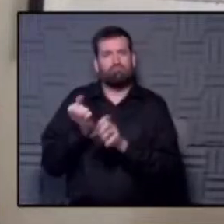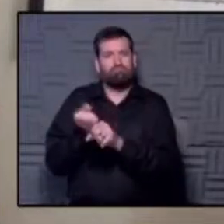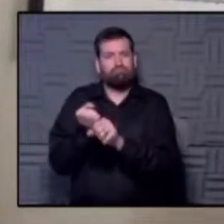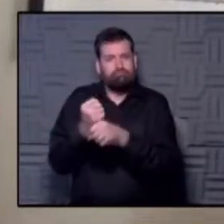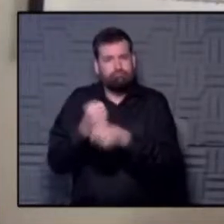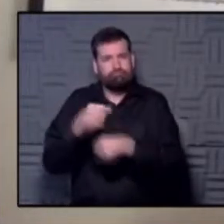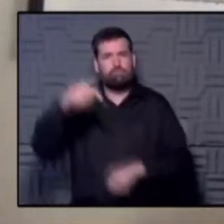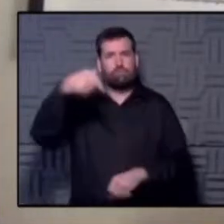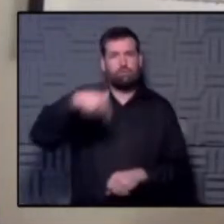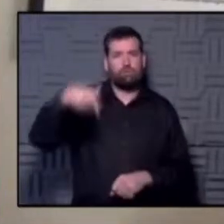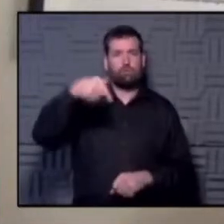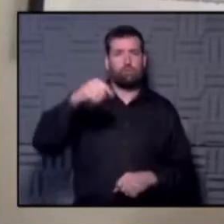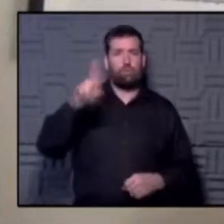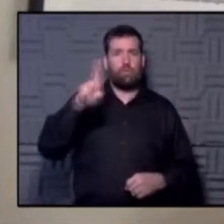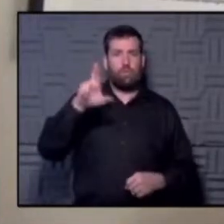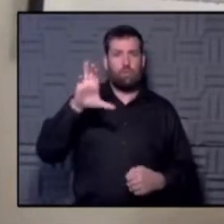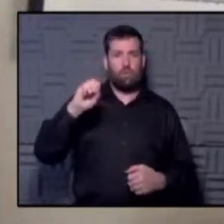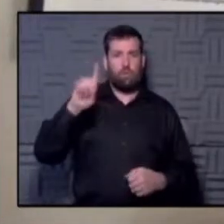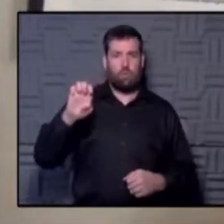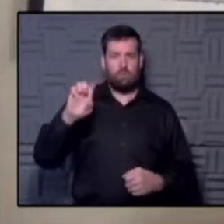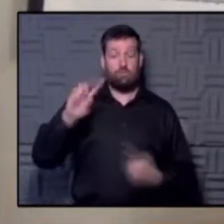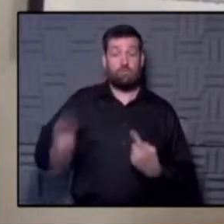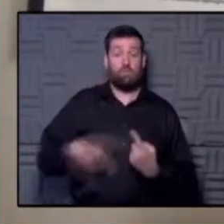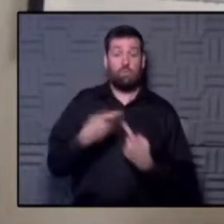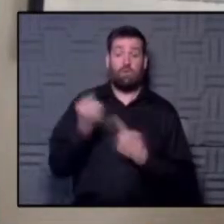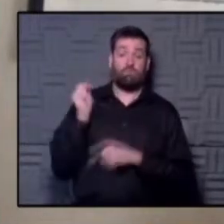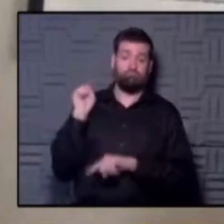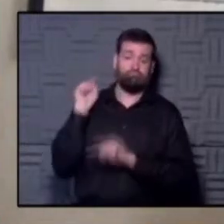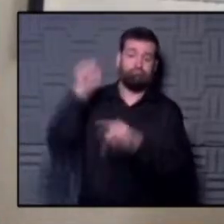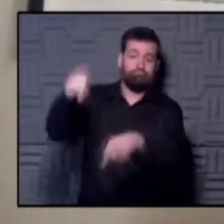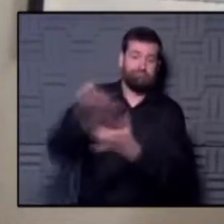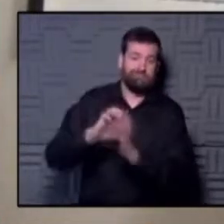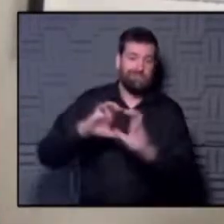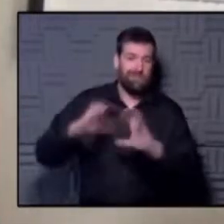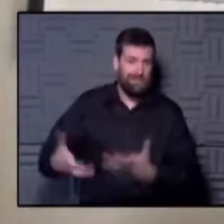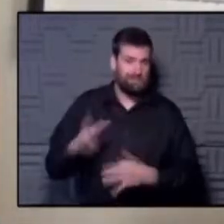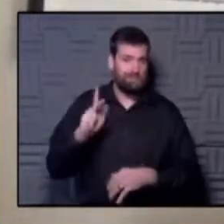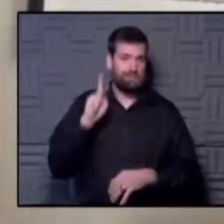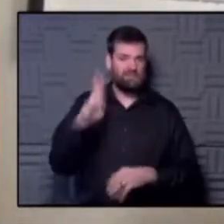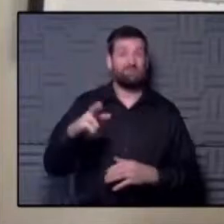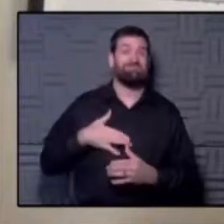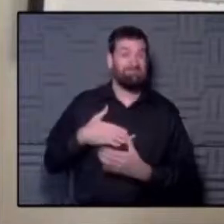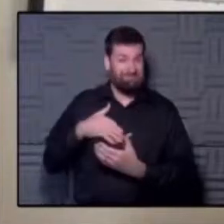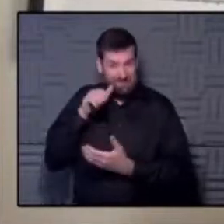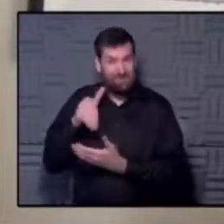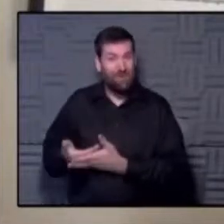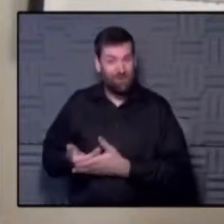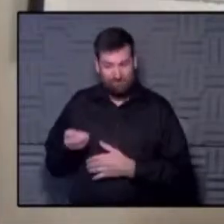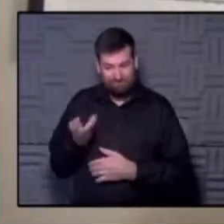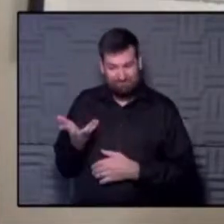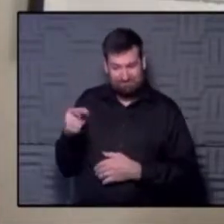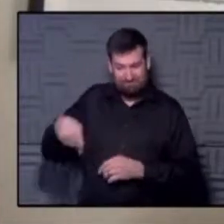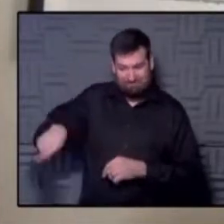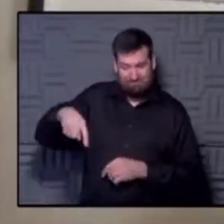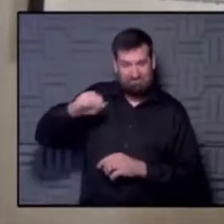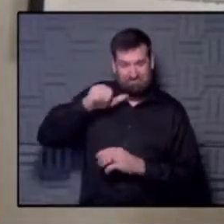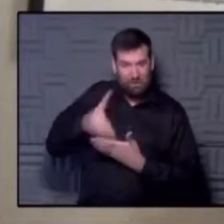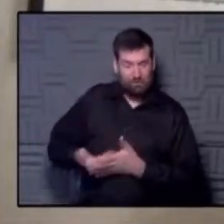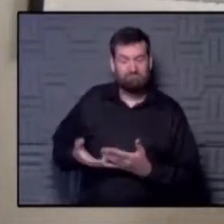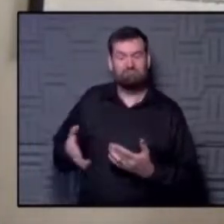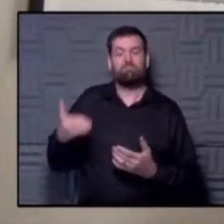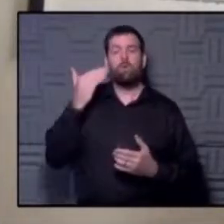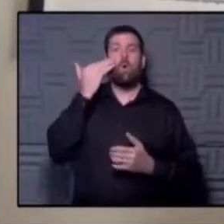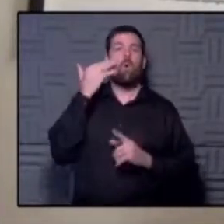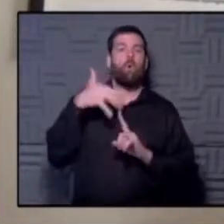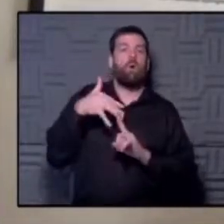And so when you are at a class at KU, as my daughters are, they can know that the